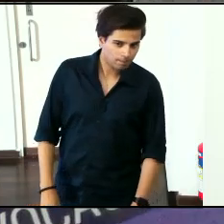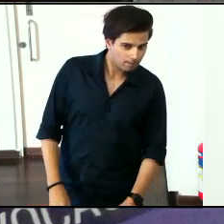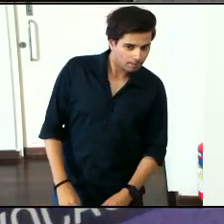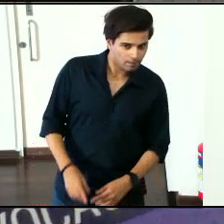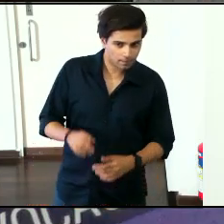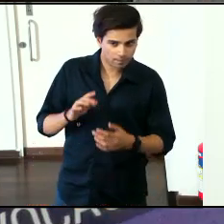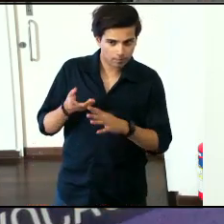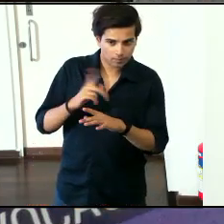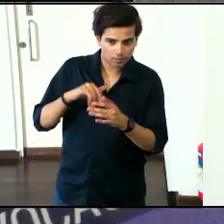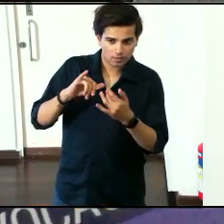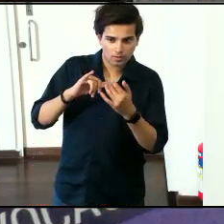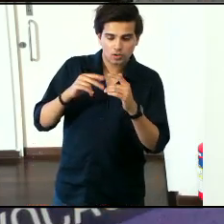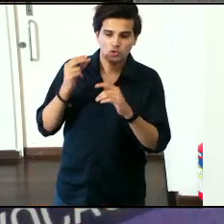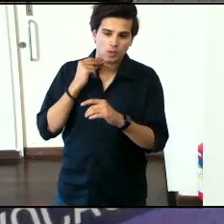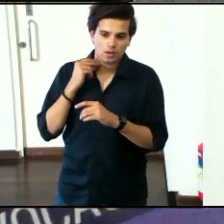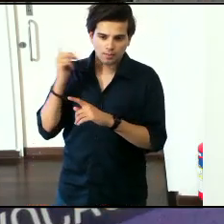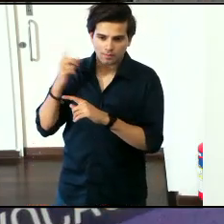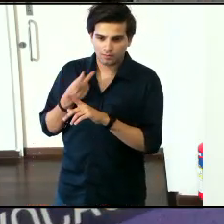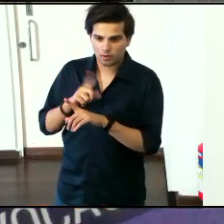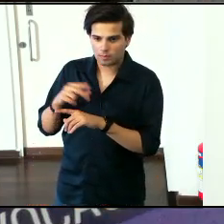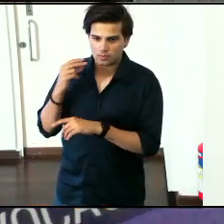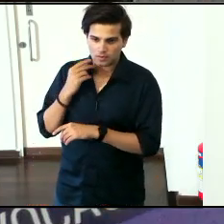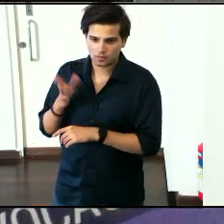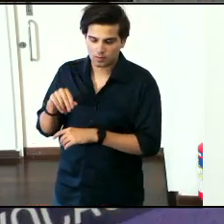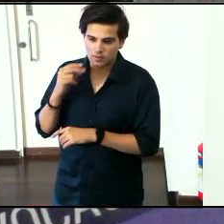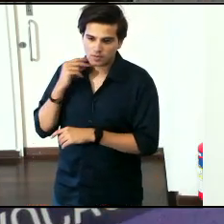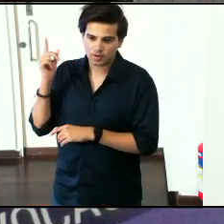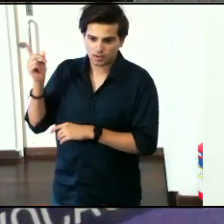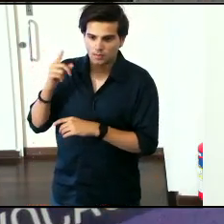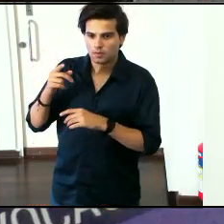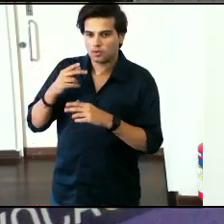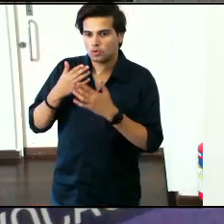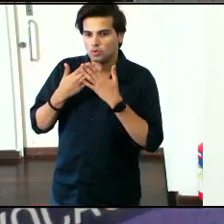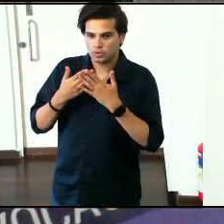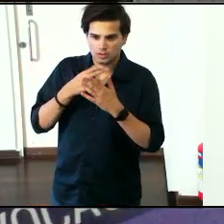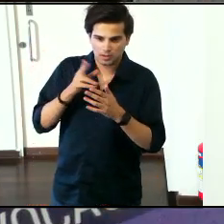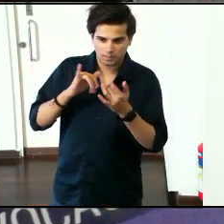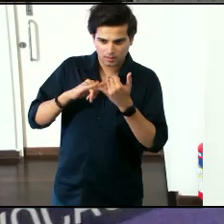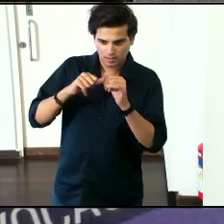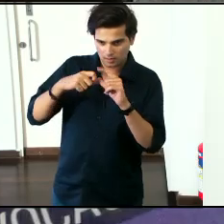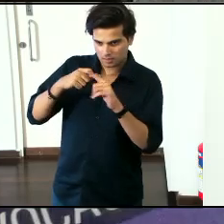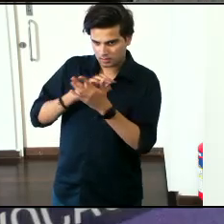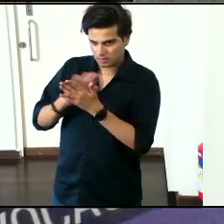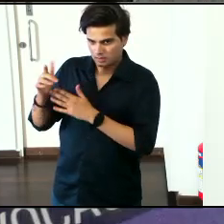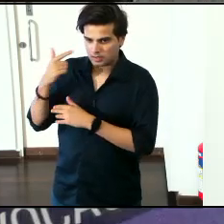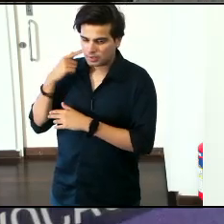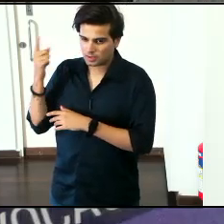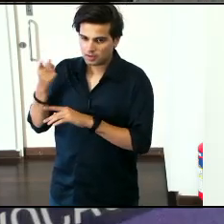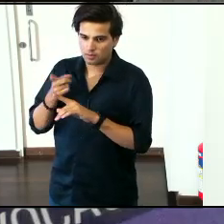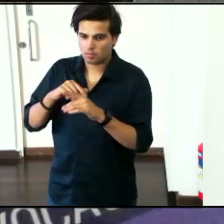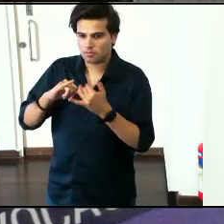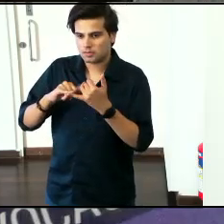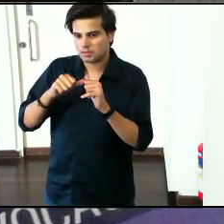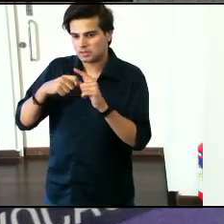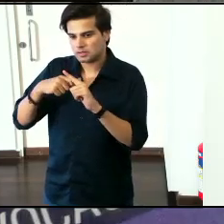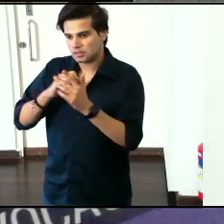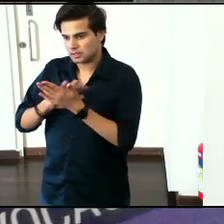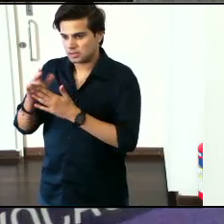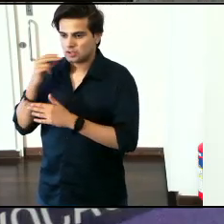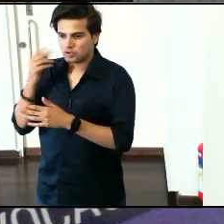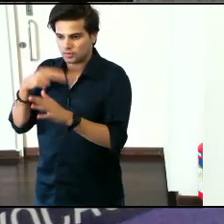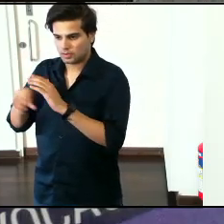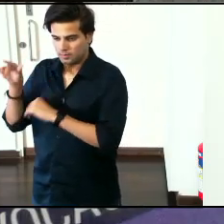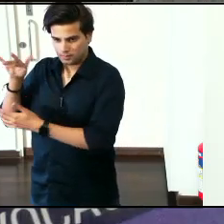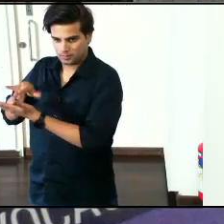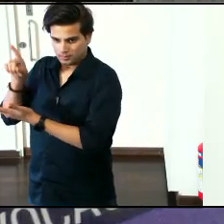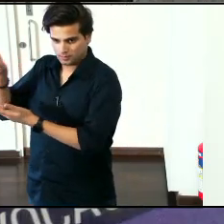This is from Trivandrum, from the women's group Sakhi. But this was stuck up